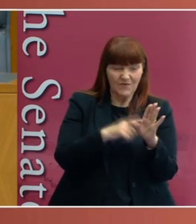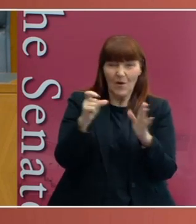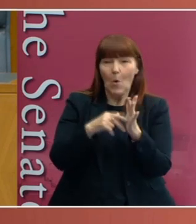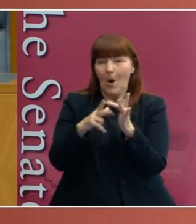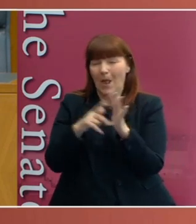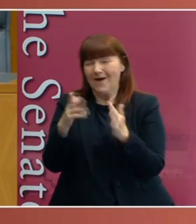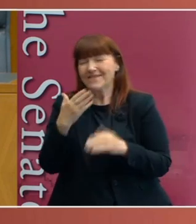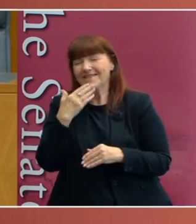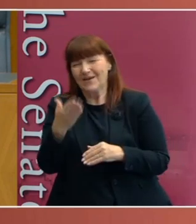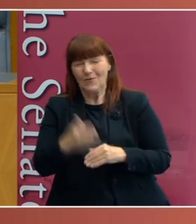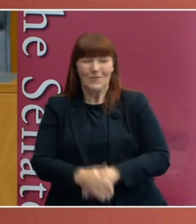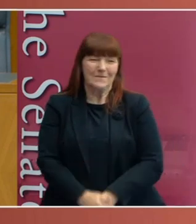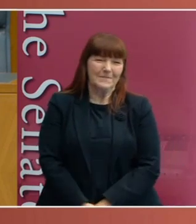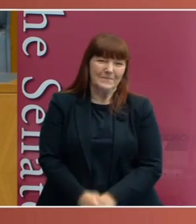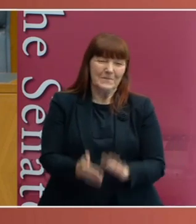Thank you.